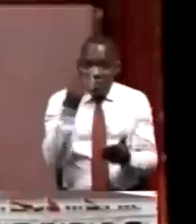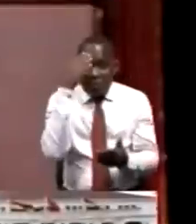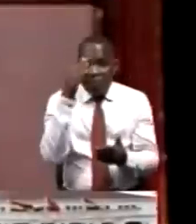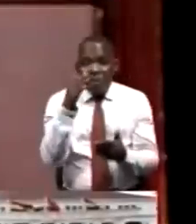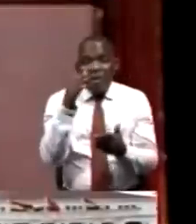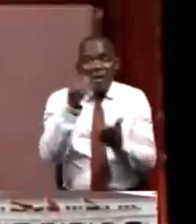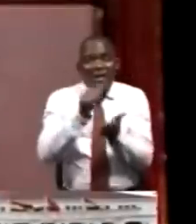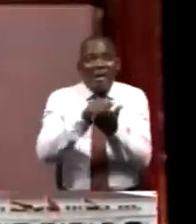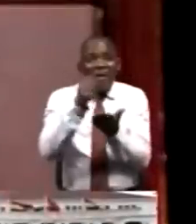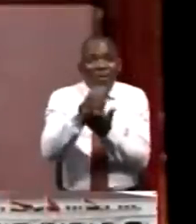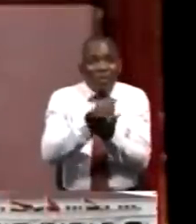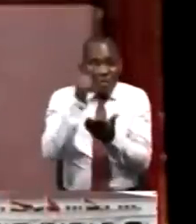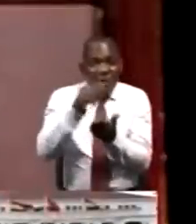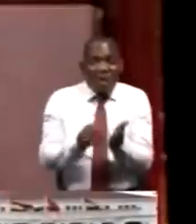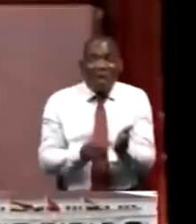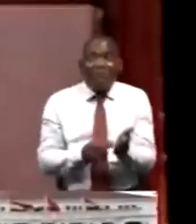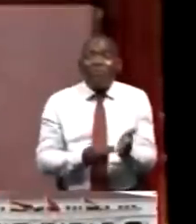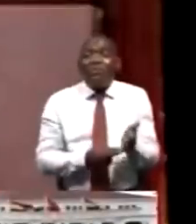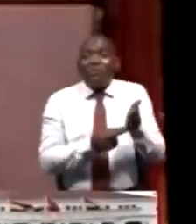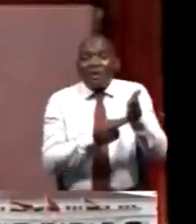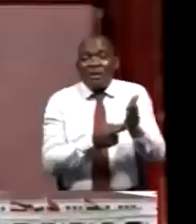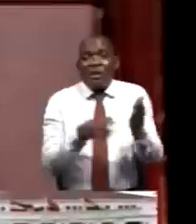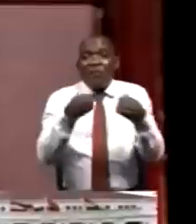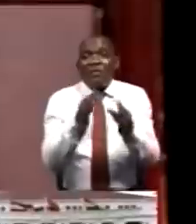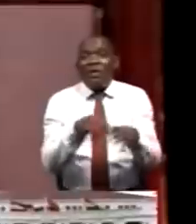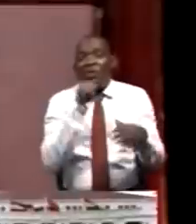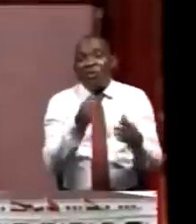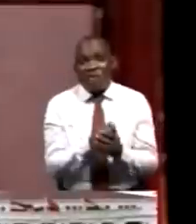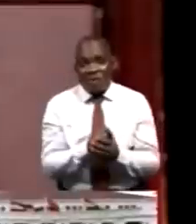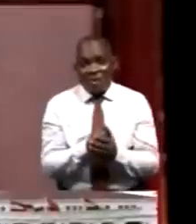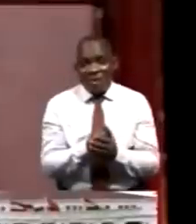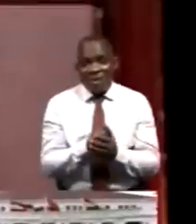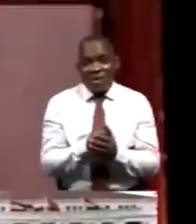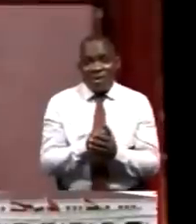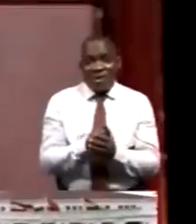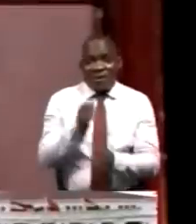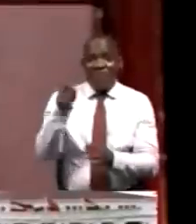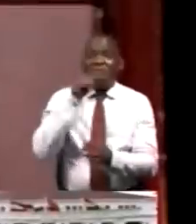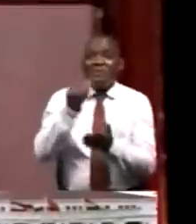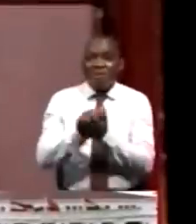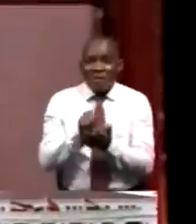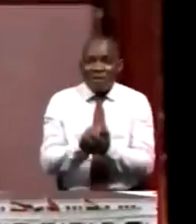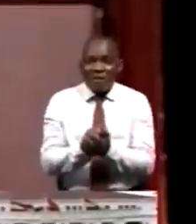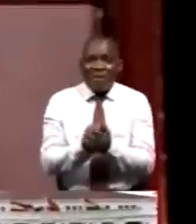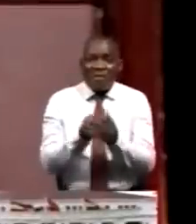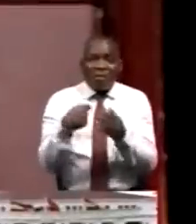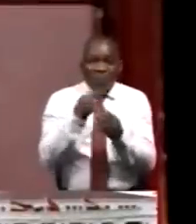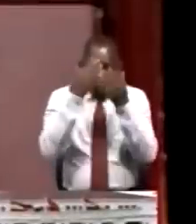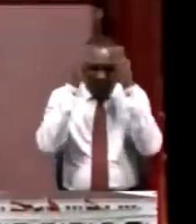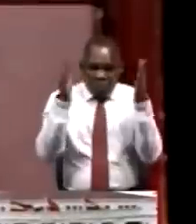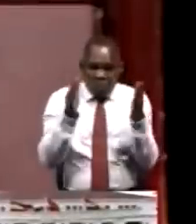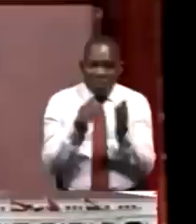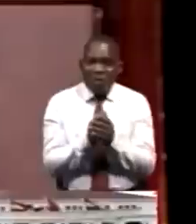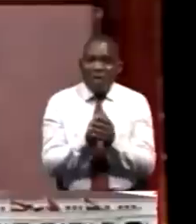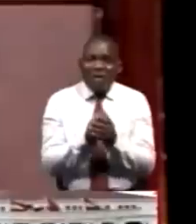whether the document he's referring to is an official document. It is his say-so. And we do not know because